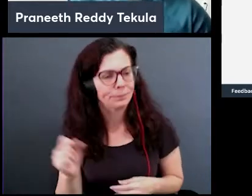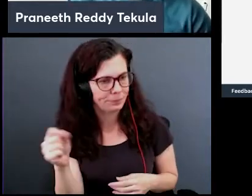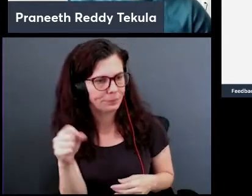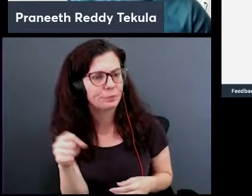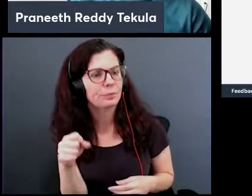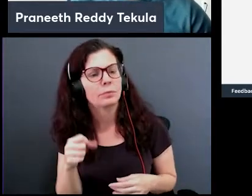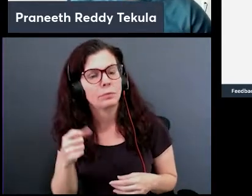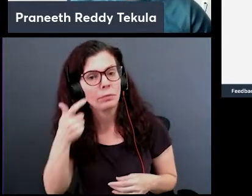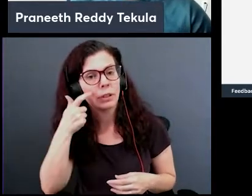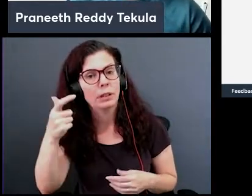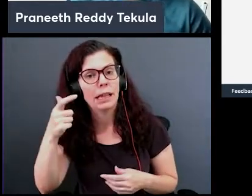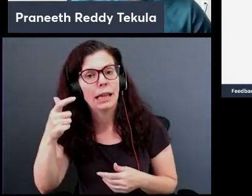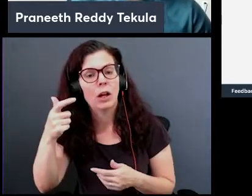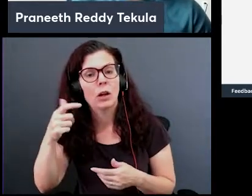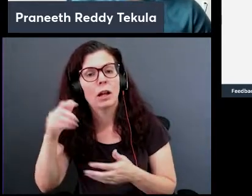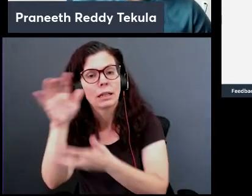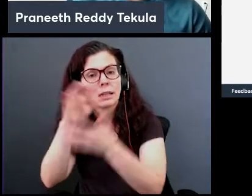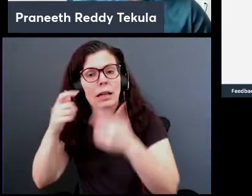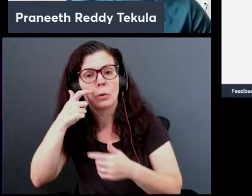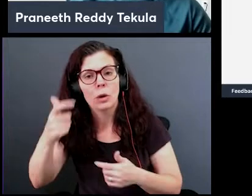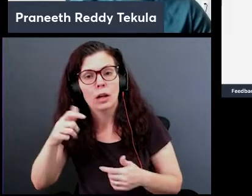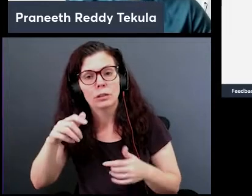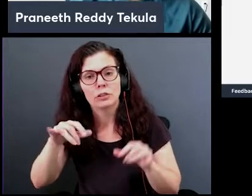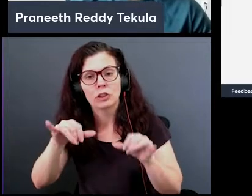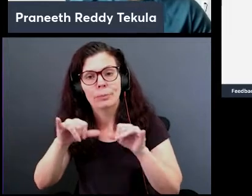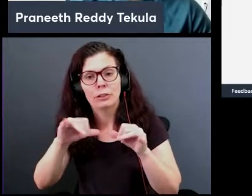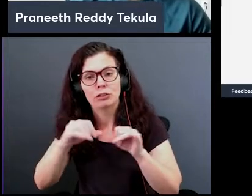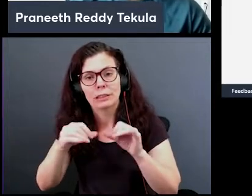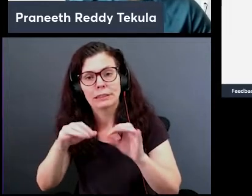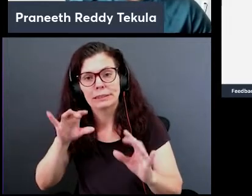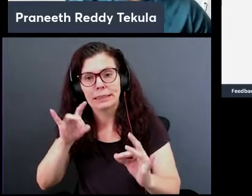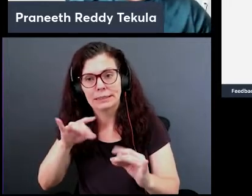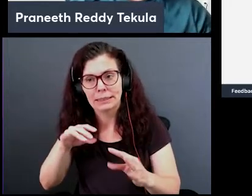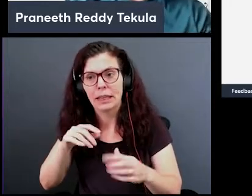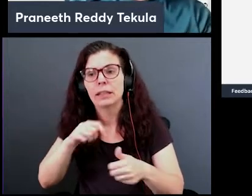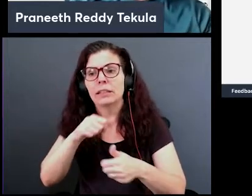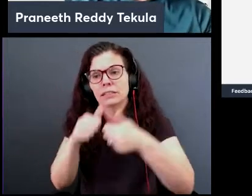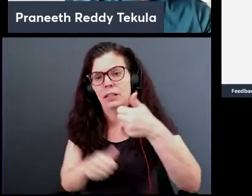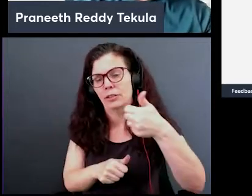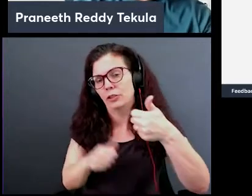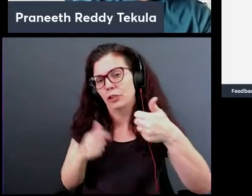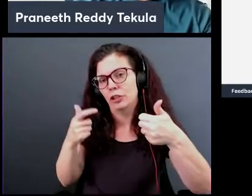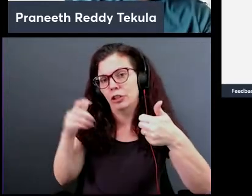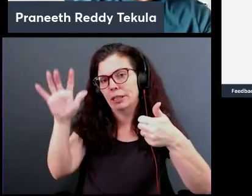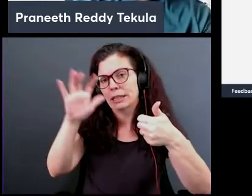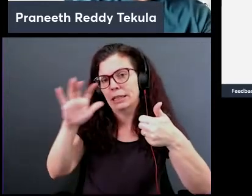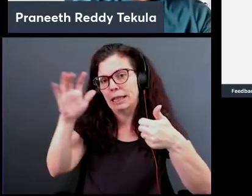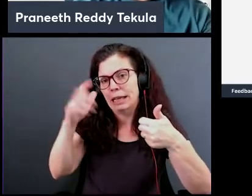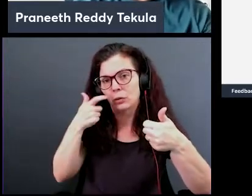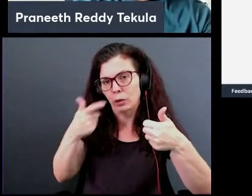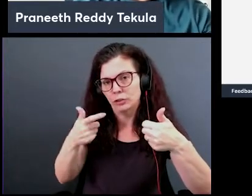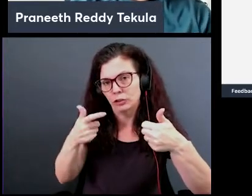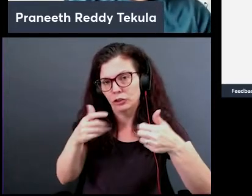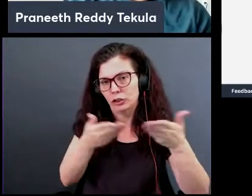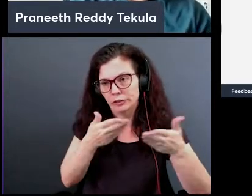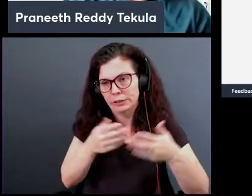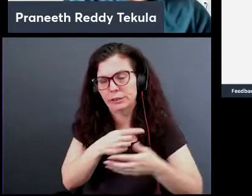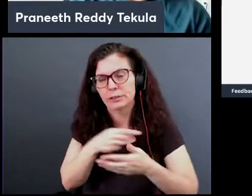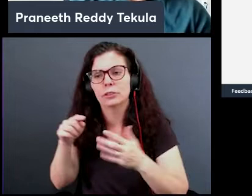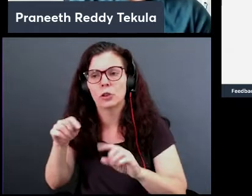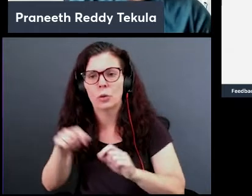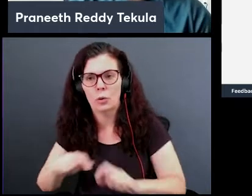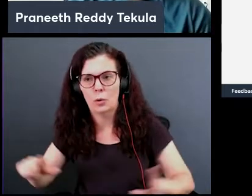Metric Insights, as the name says, it's under the CloudWatch service. Mhm. So uh, enter CloudWatch service on